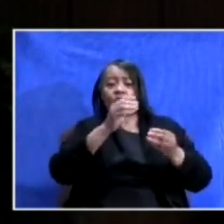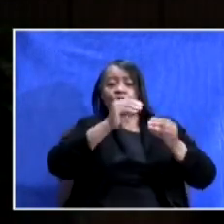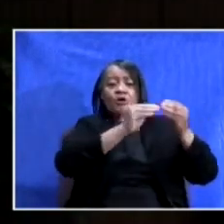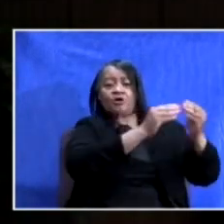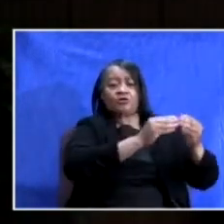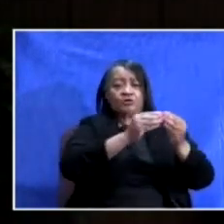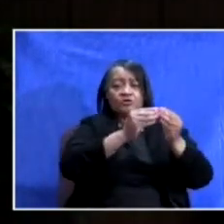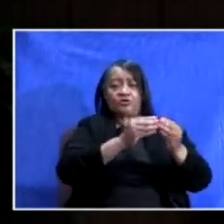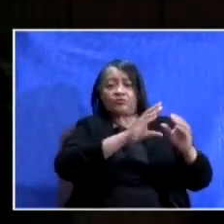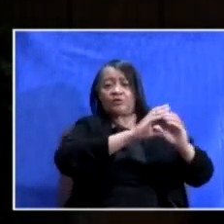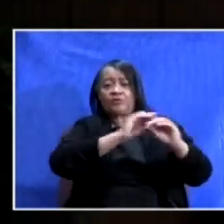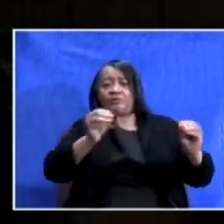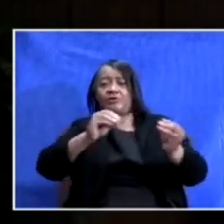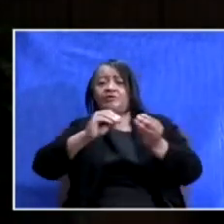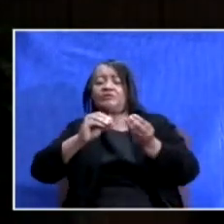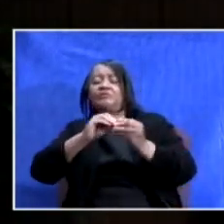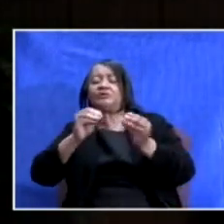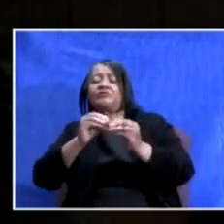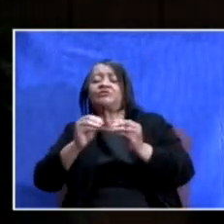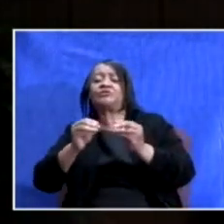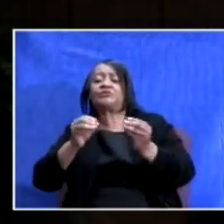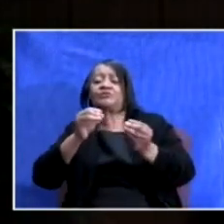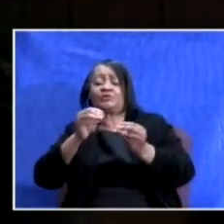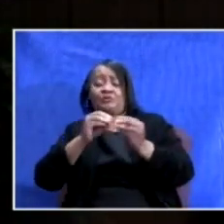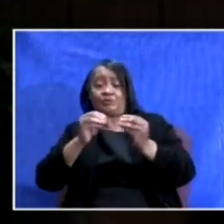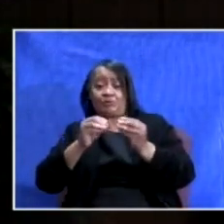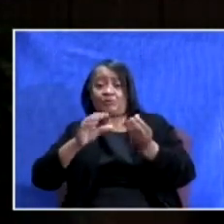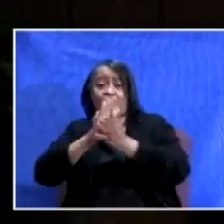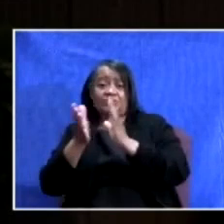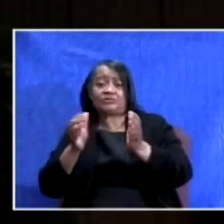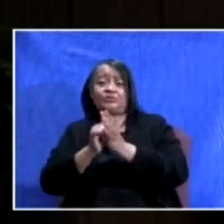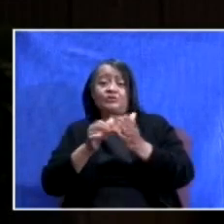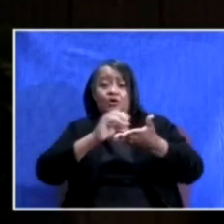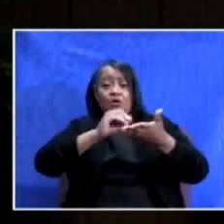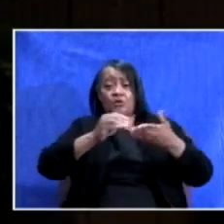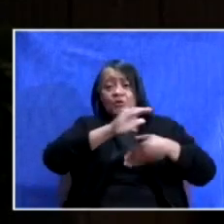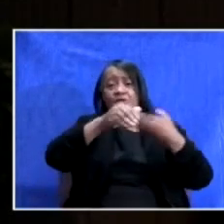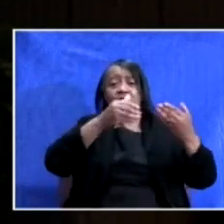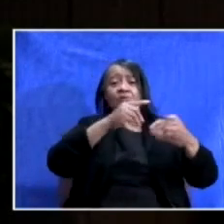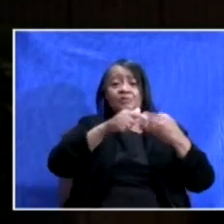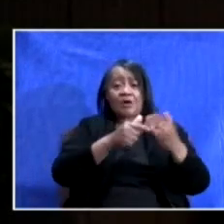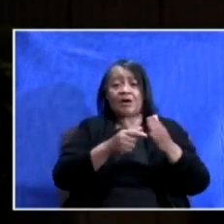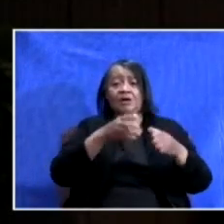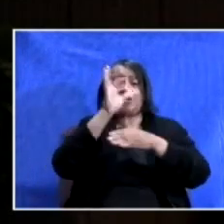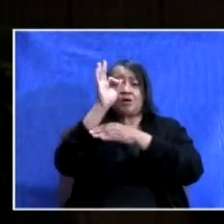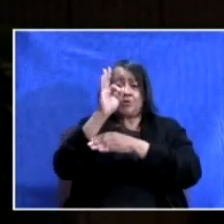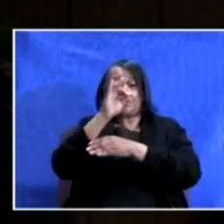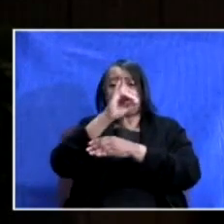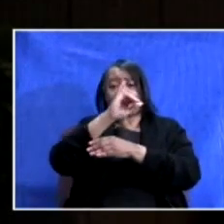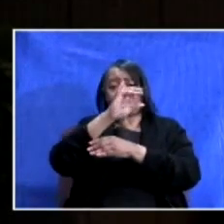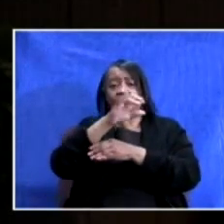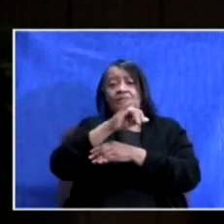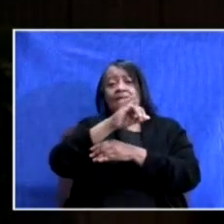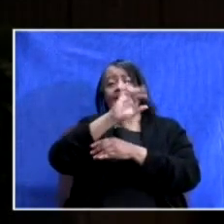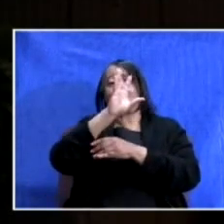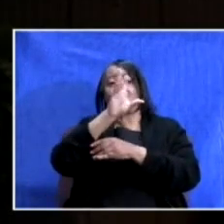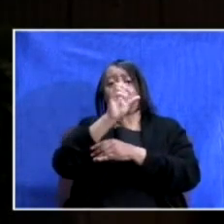was coined by the Reverend Al Sharpton. No justice, no